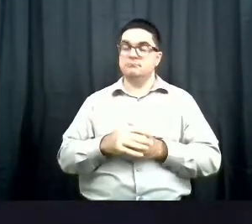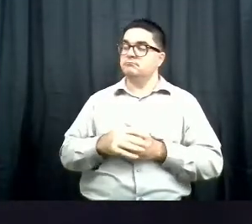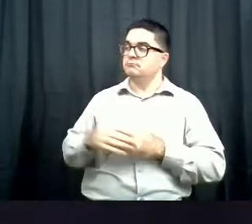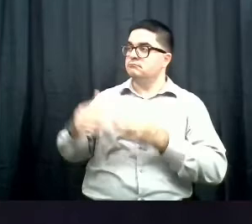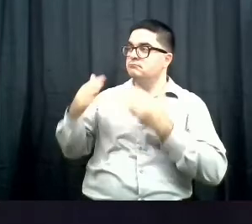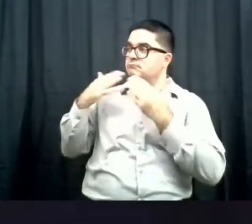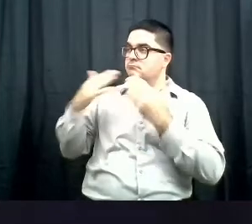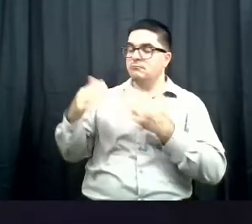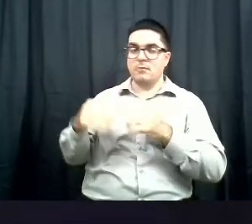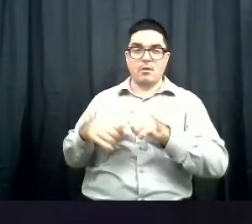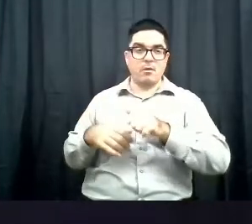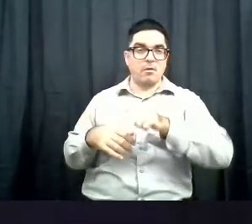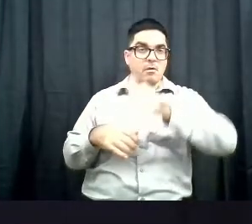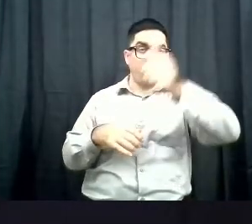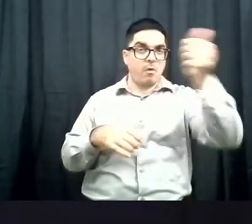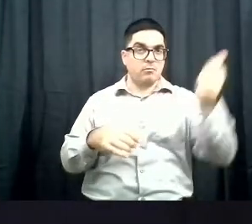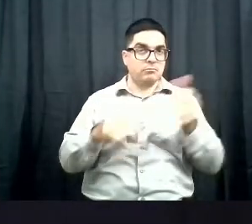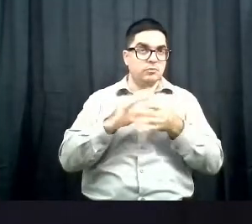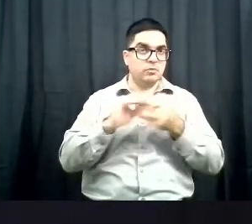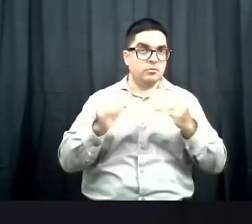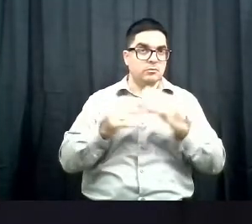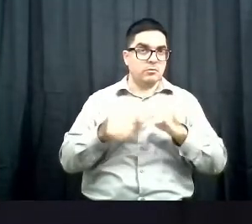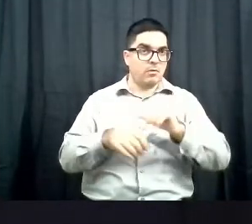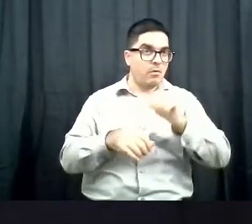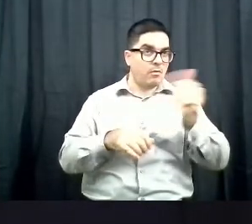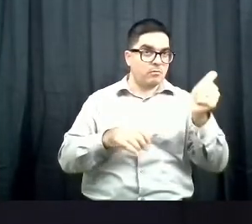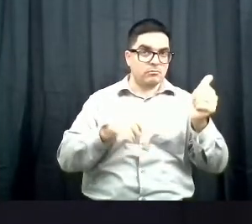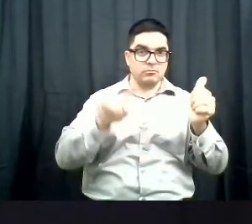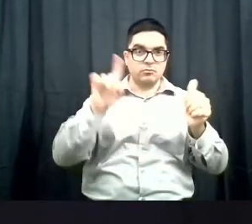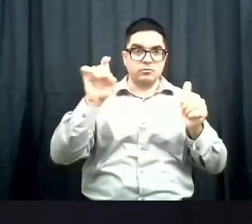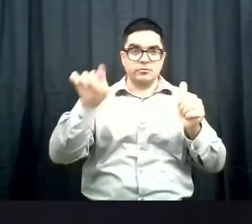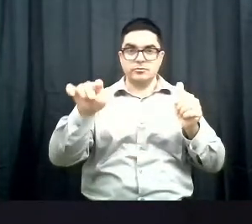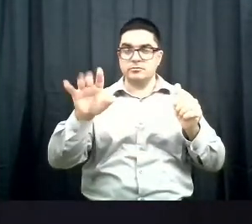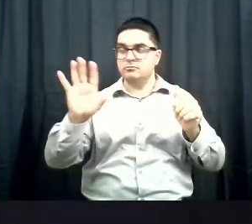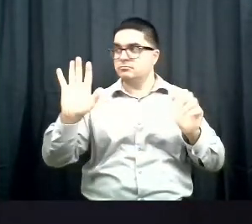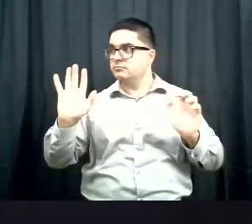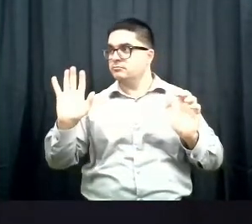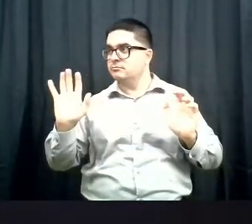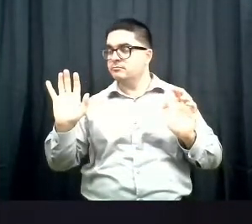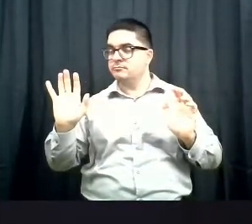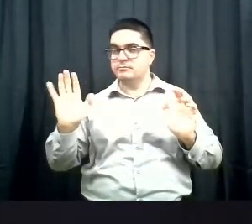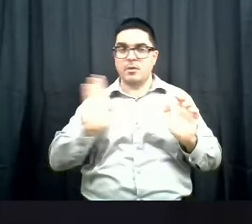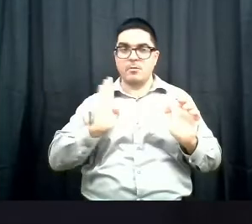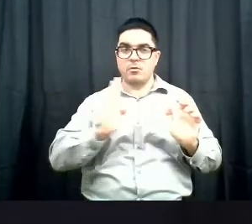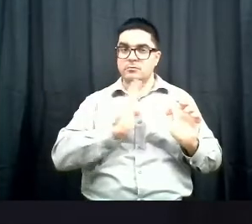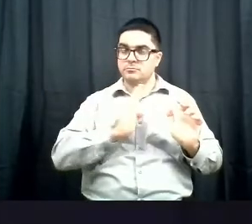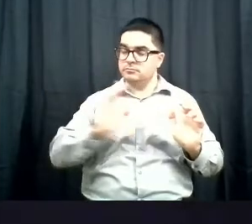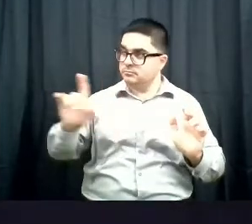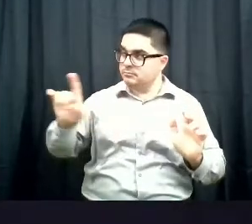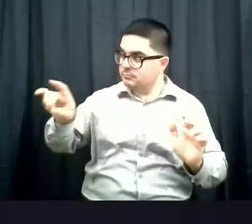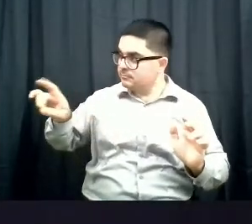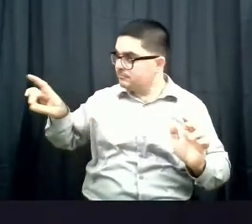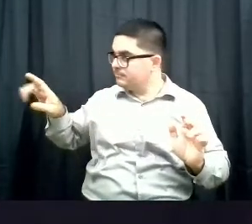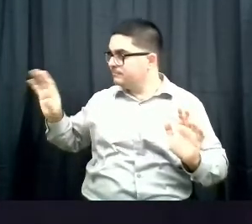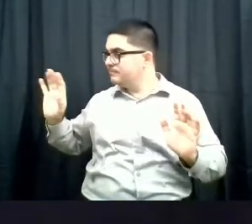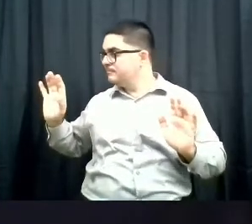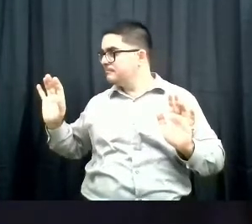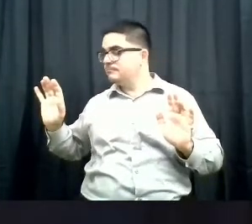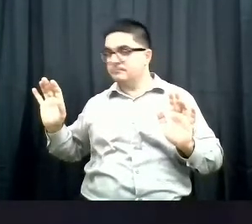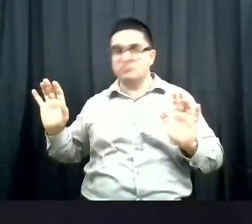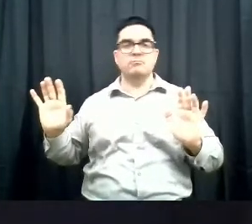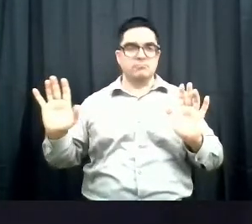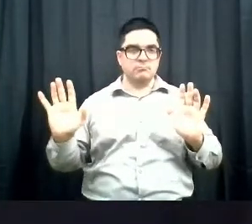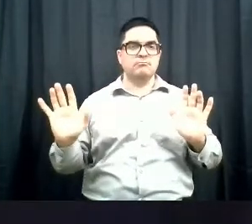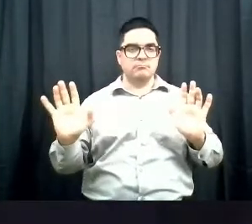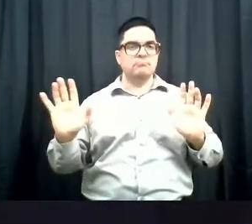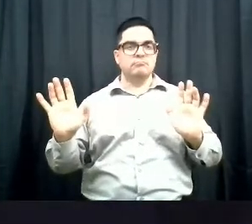questions or comments from the board? Okay, we'll look forward to working on that